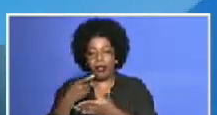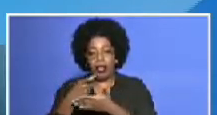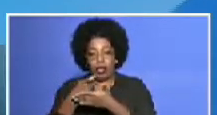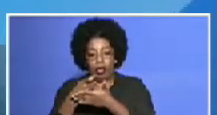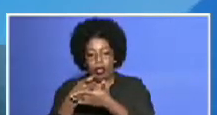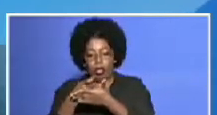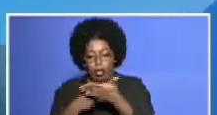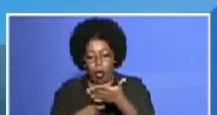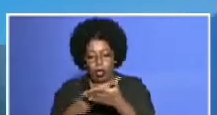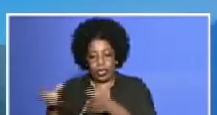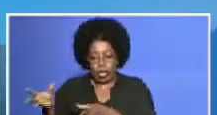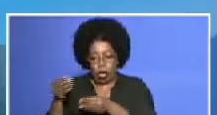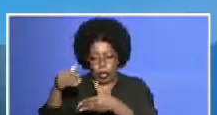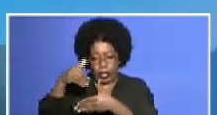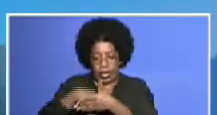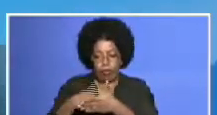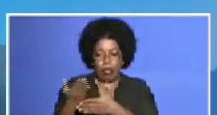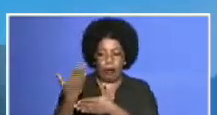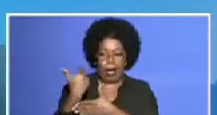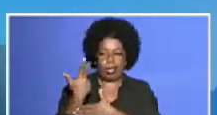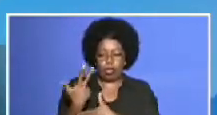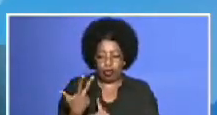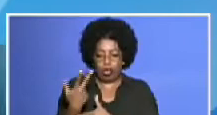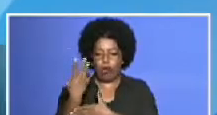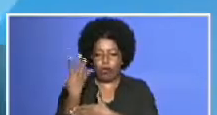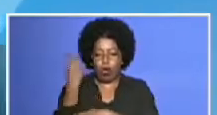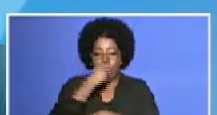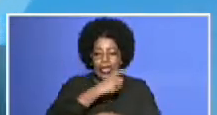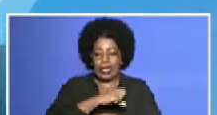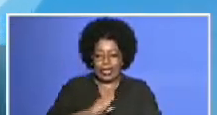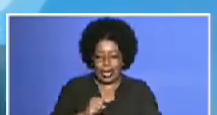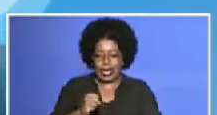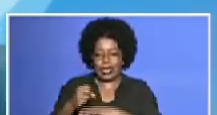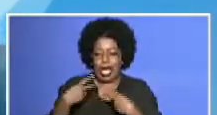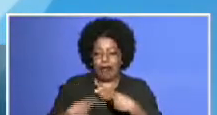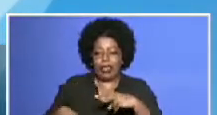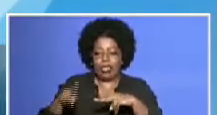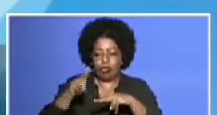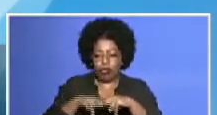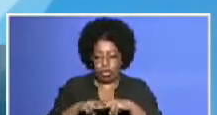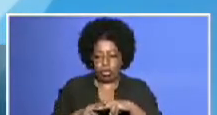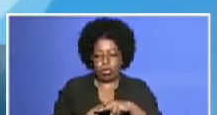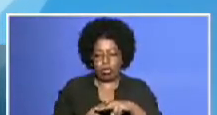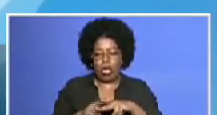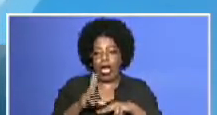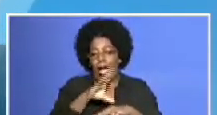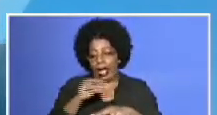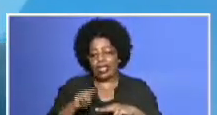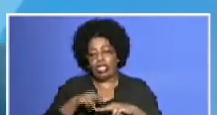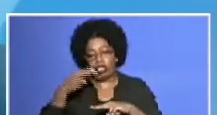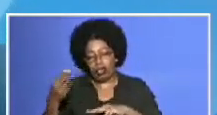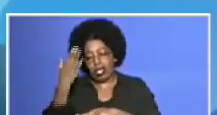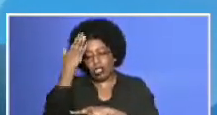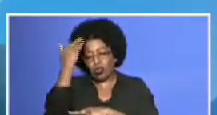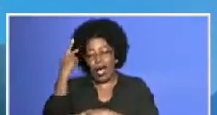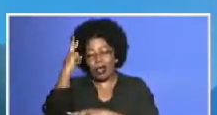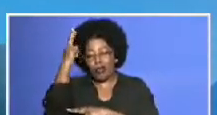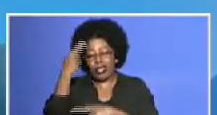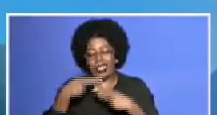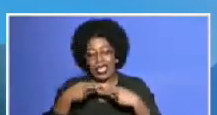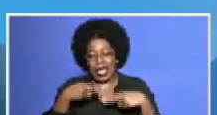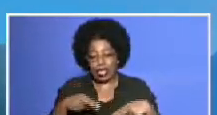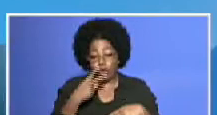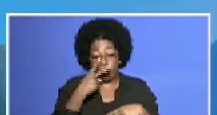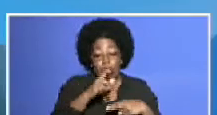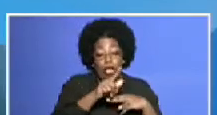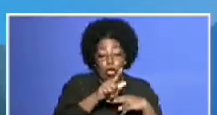that they've been receiving for the last 3 or 4 days has been going up and down. That is the reason why you saw egg price lowered